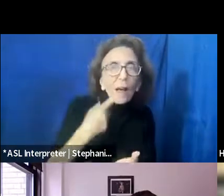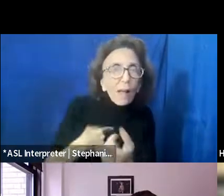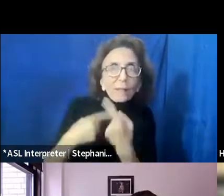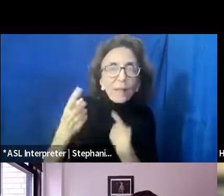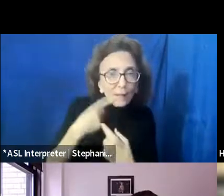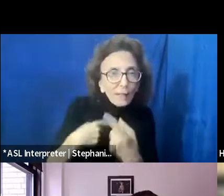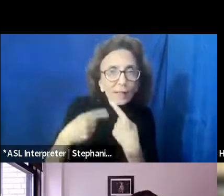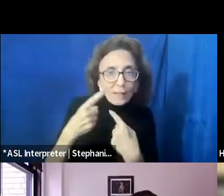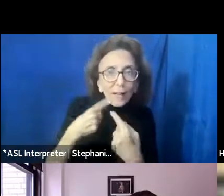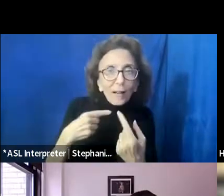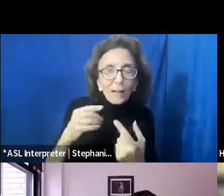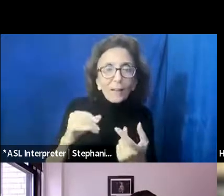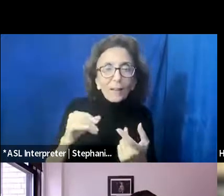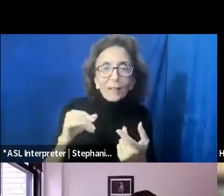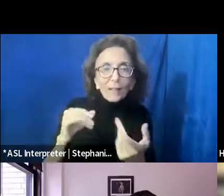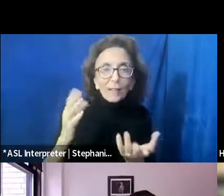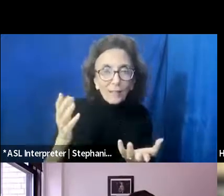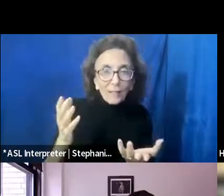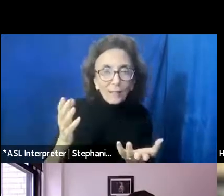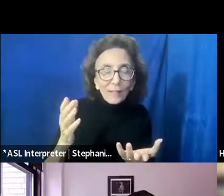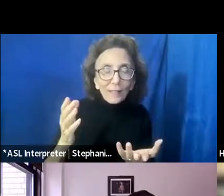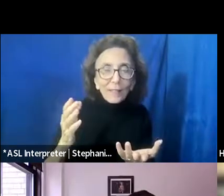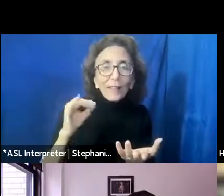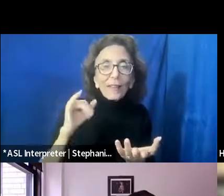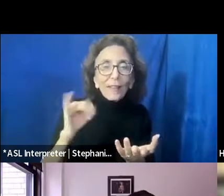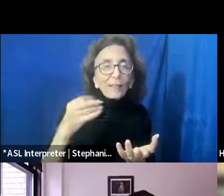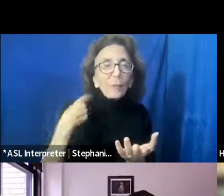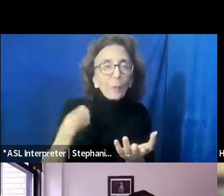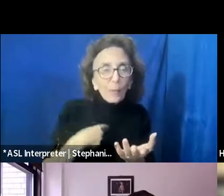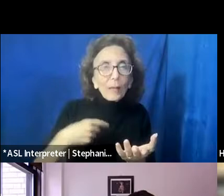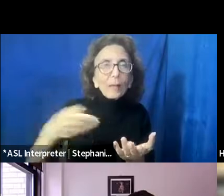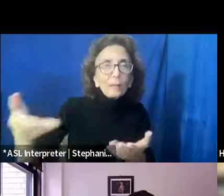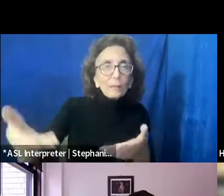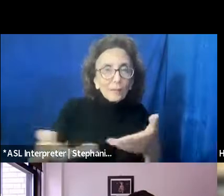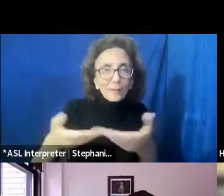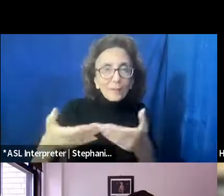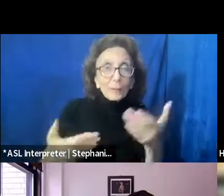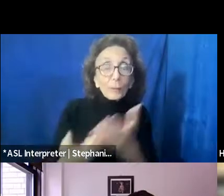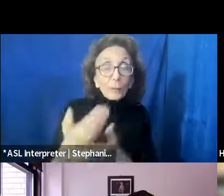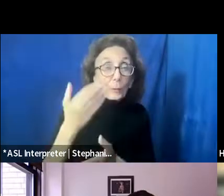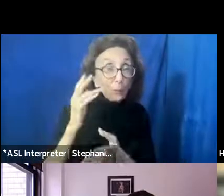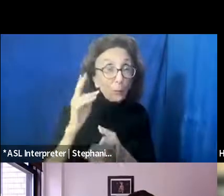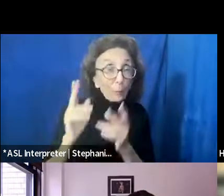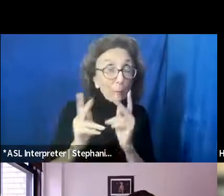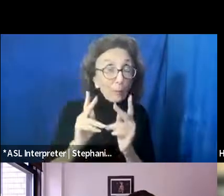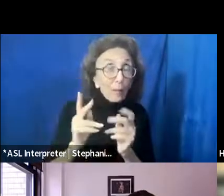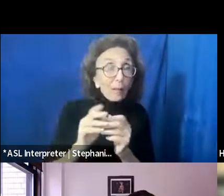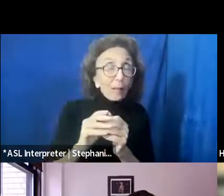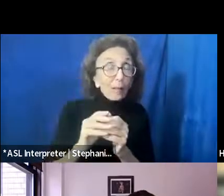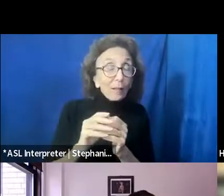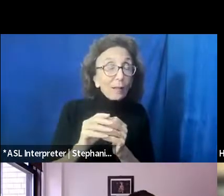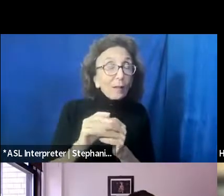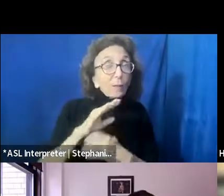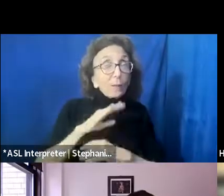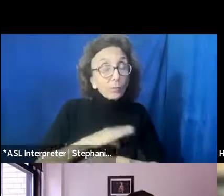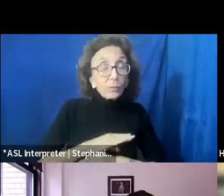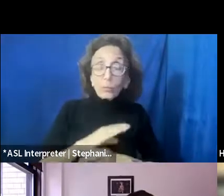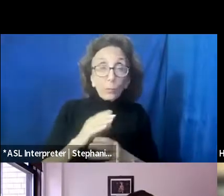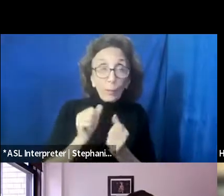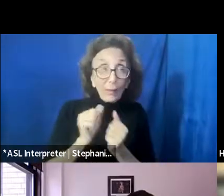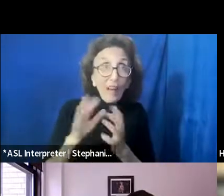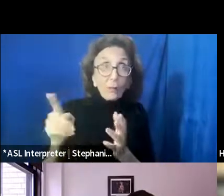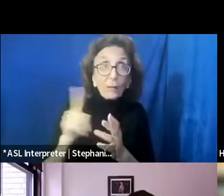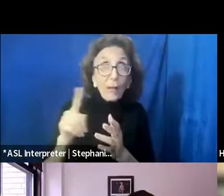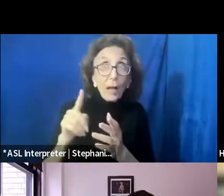know, start as we started bringing new people in with that information, and also talking to our peers. I mean, you know, talking to